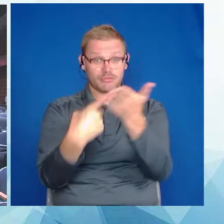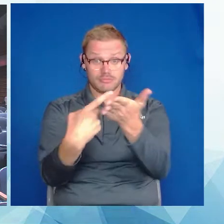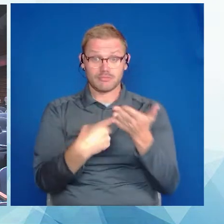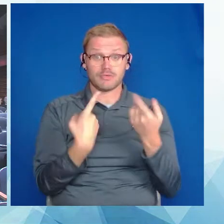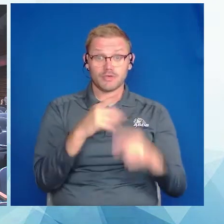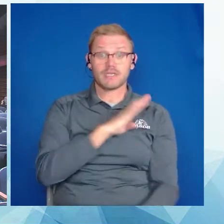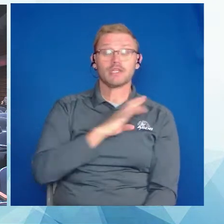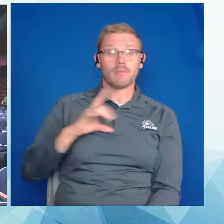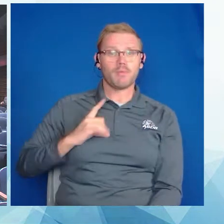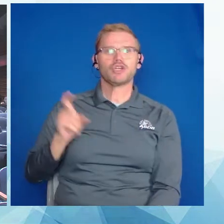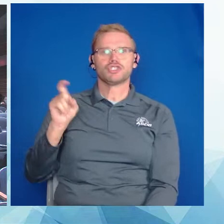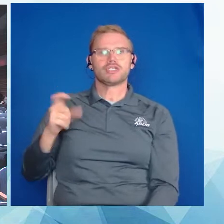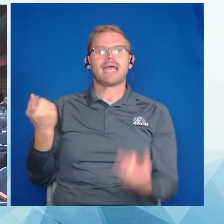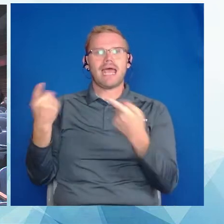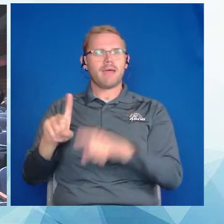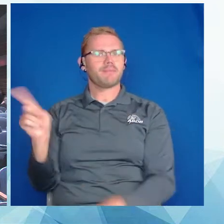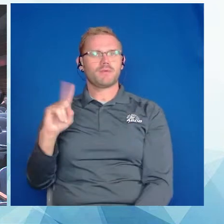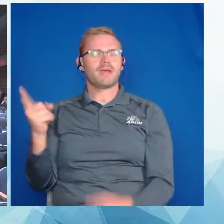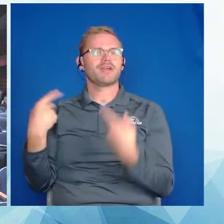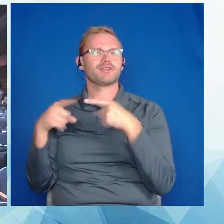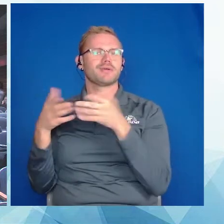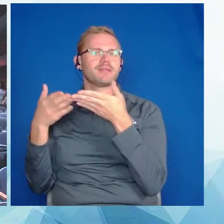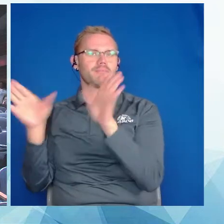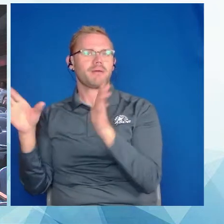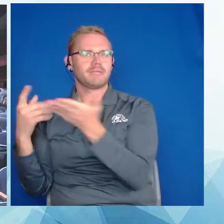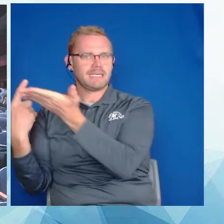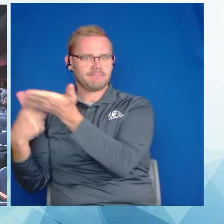at a public meeting.